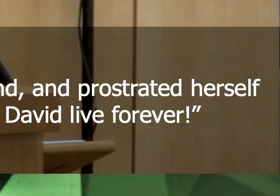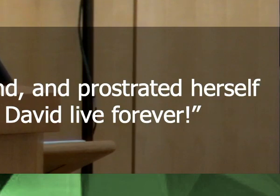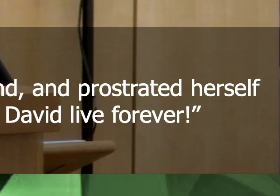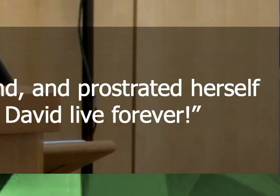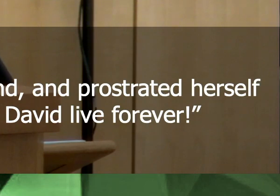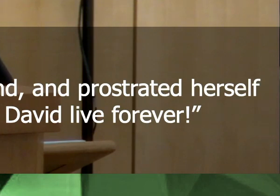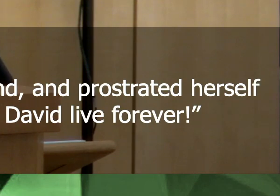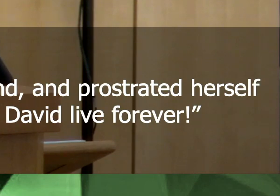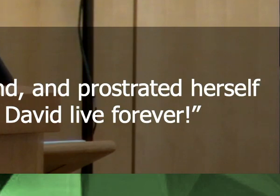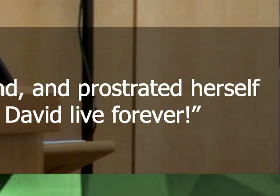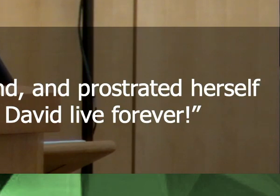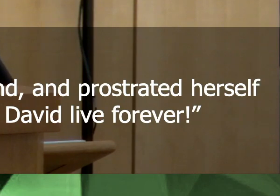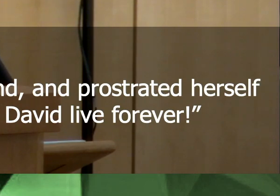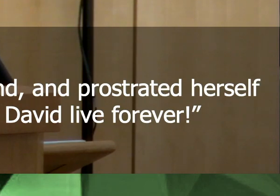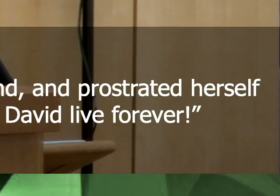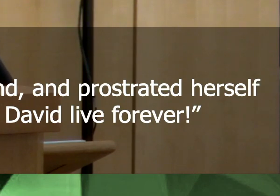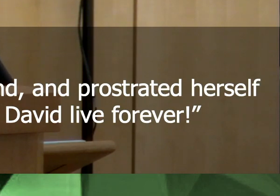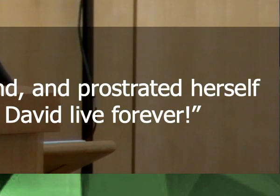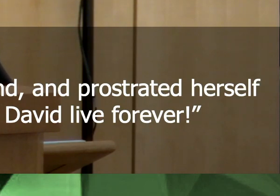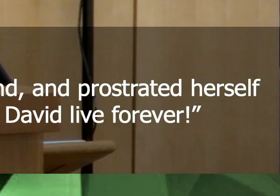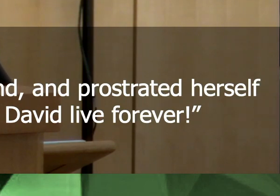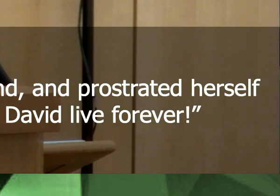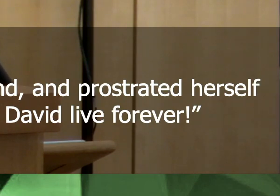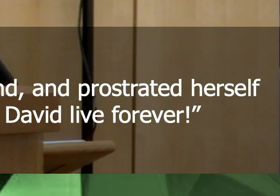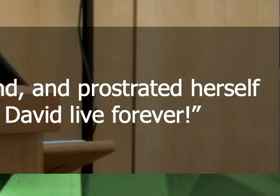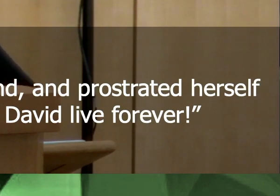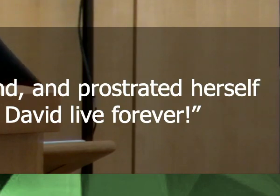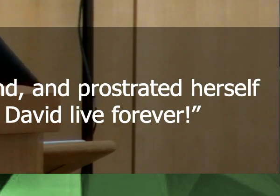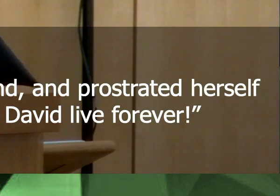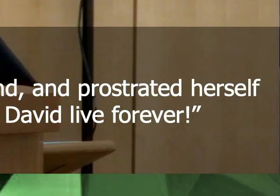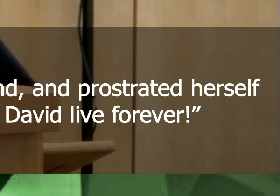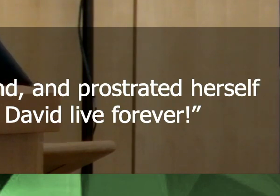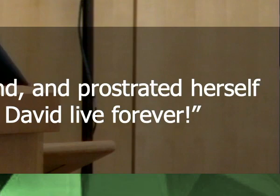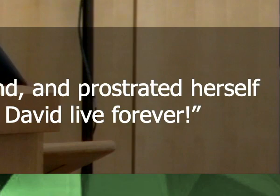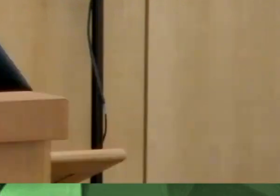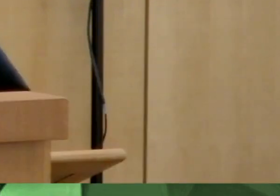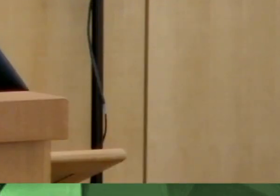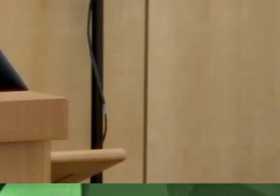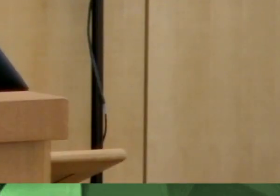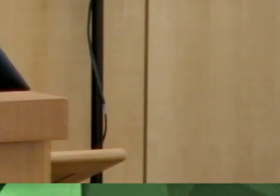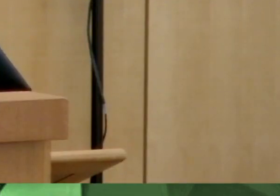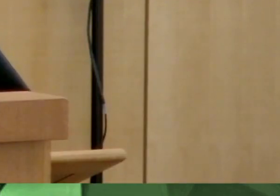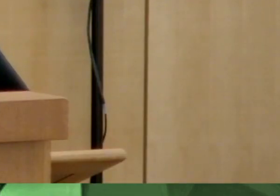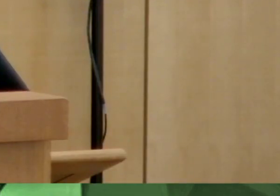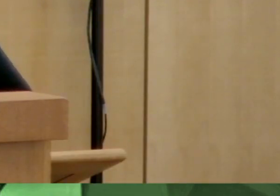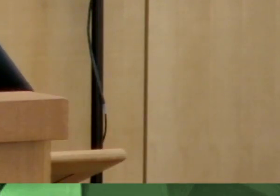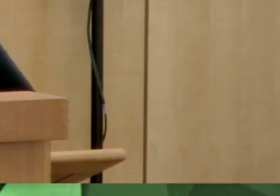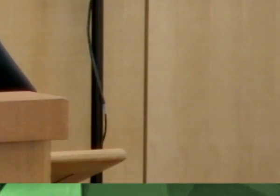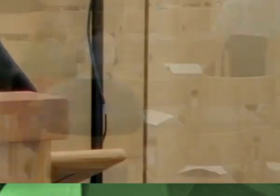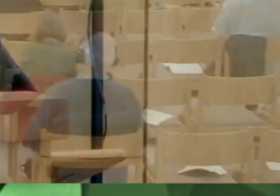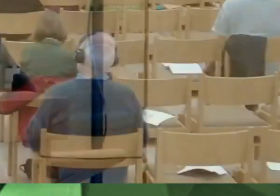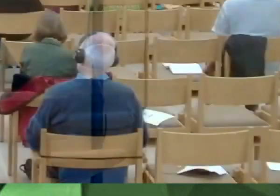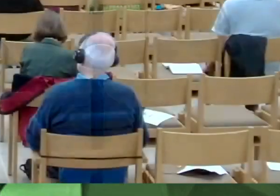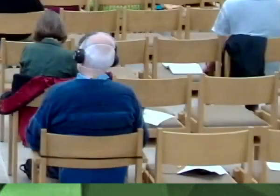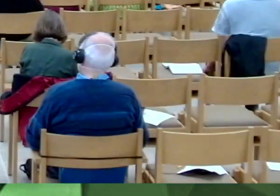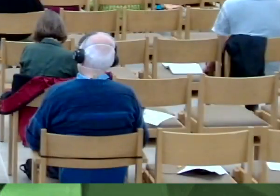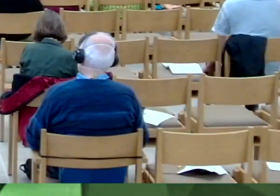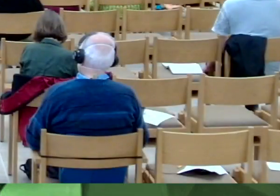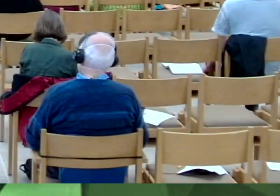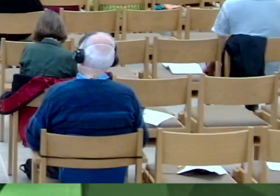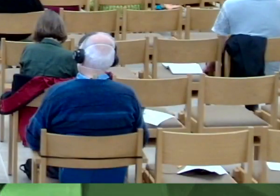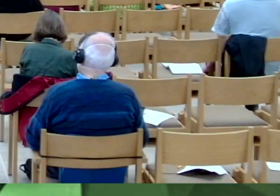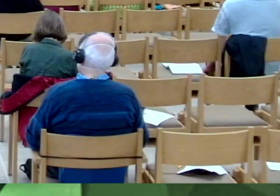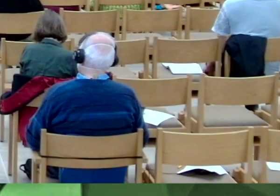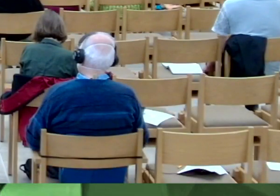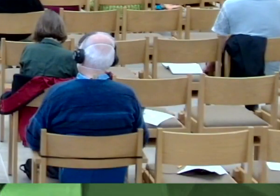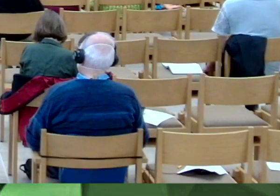lord King David live forever. This is the word of God for the people of God. Thanks